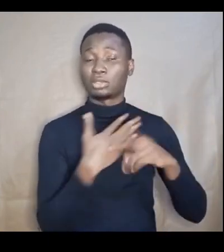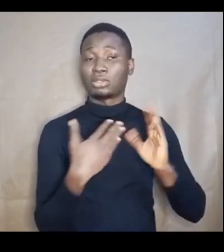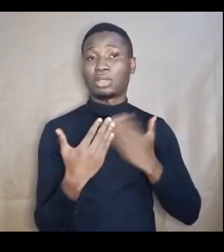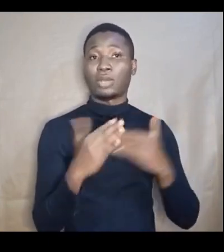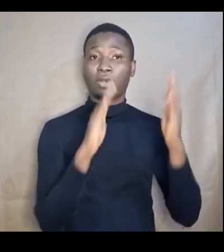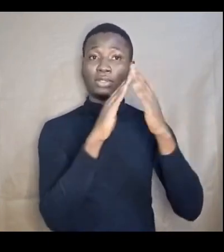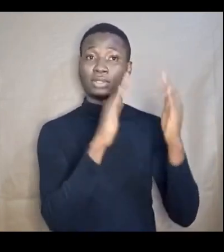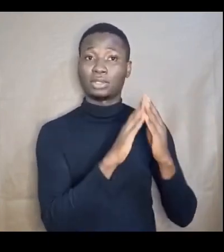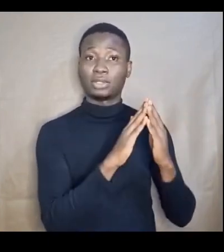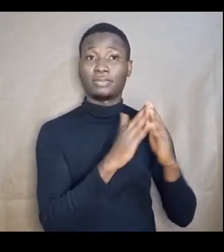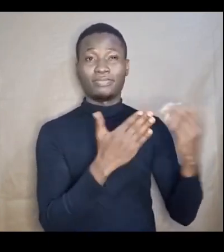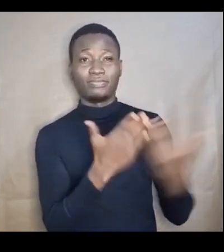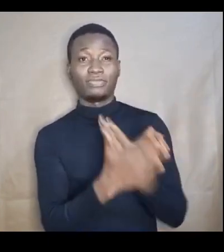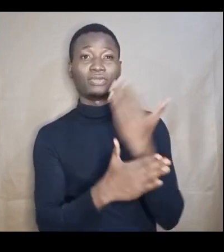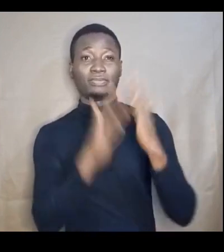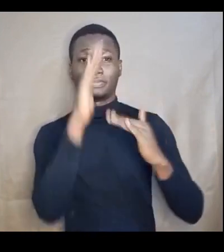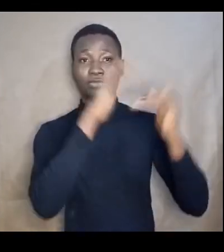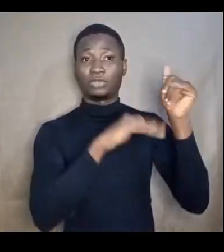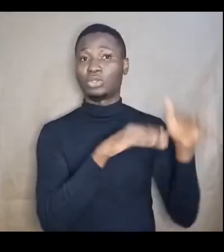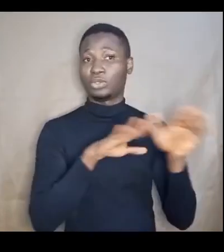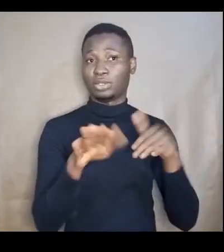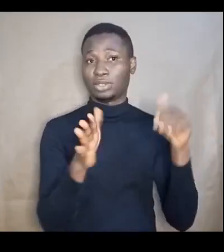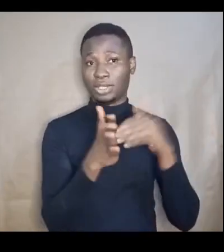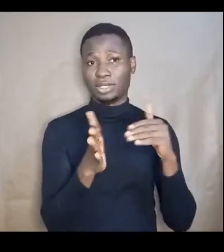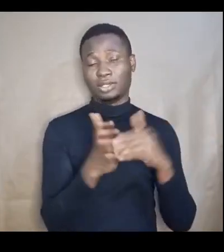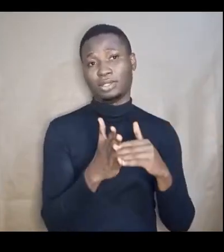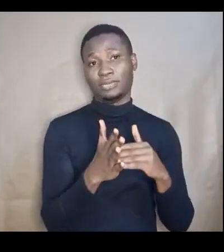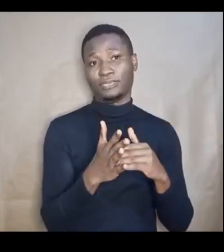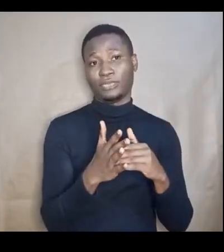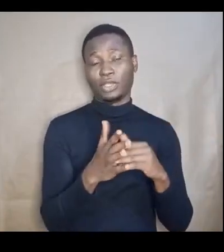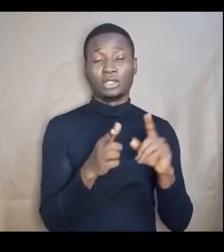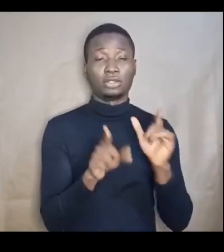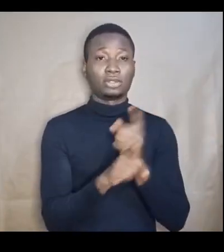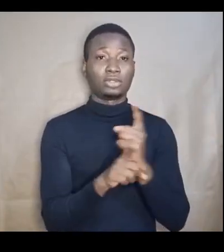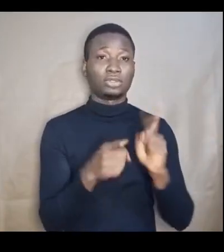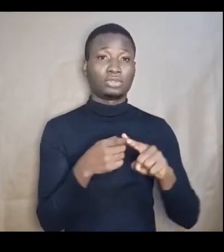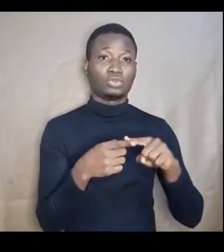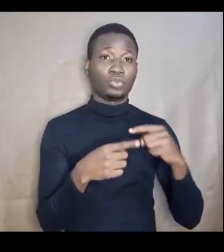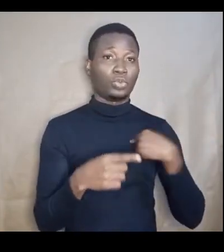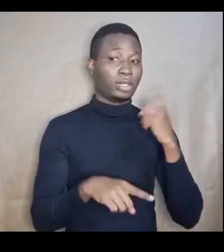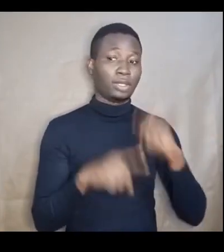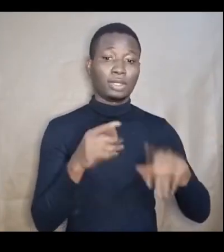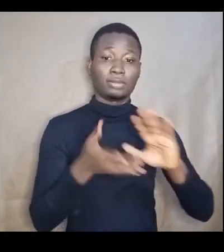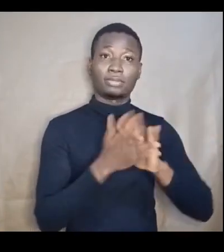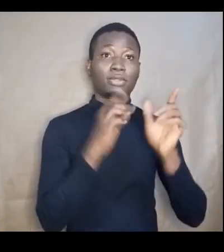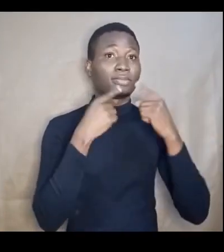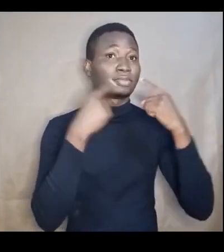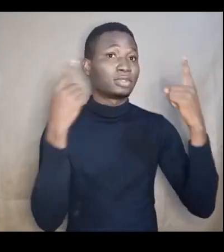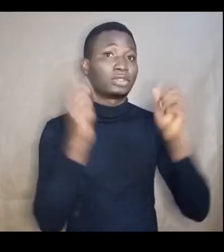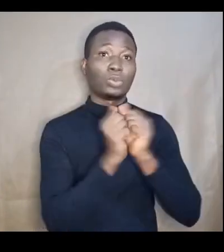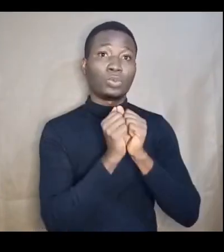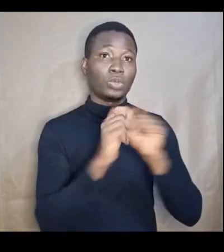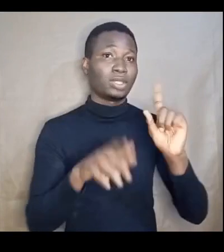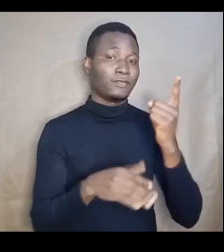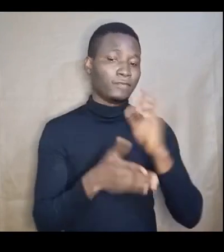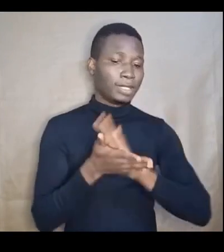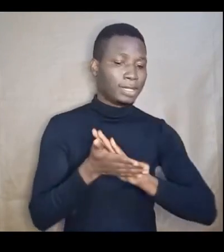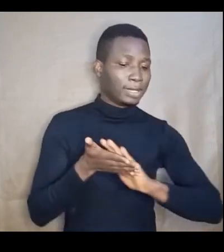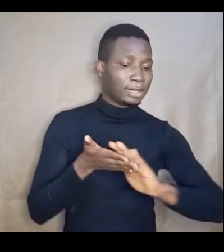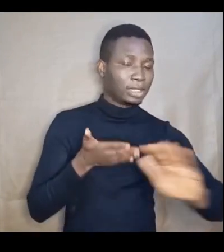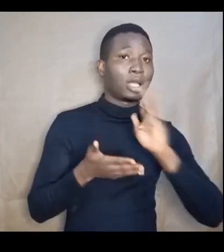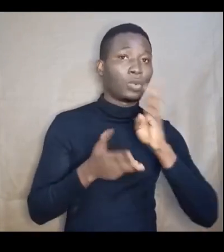urban regeneration cannot gain traction without cleaning the waterways, getting the